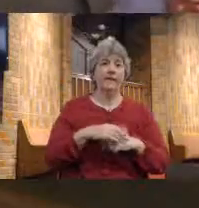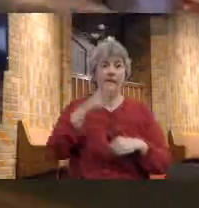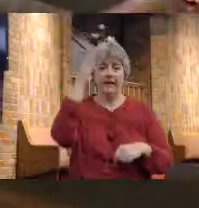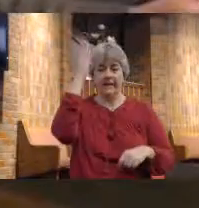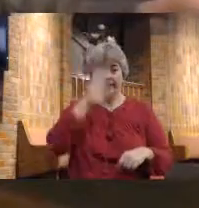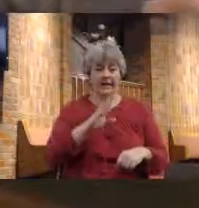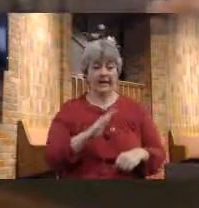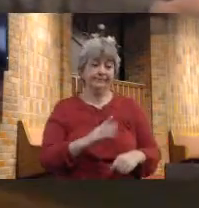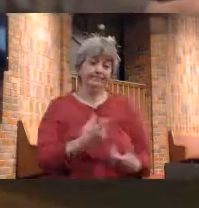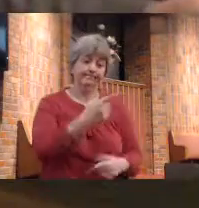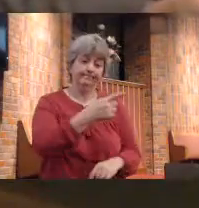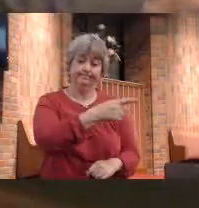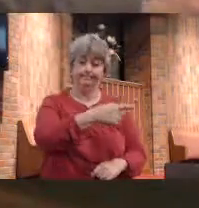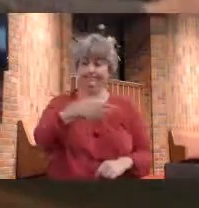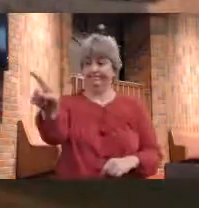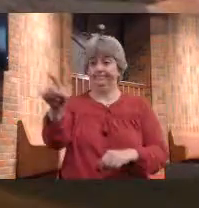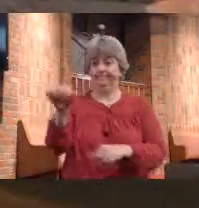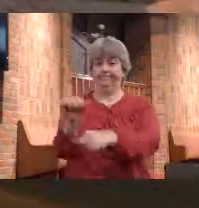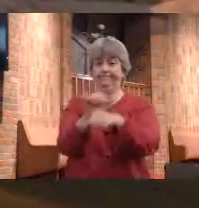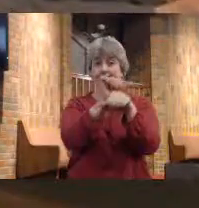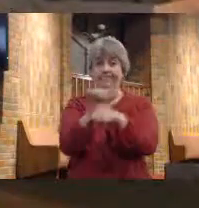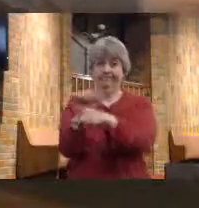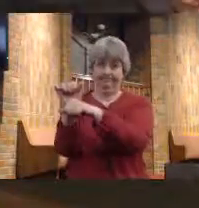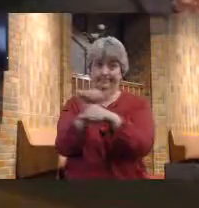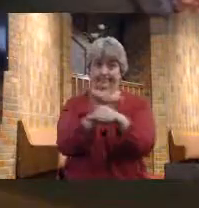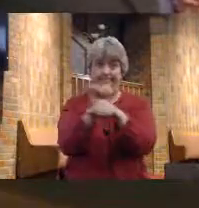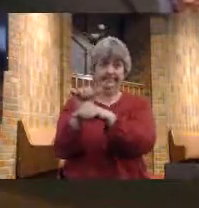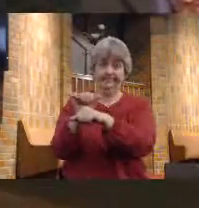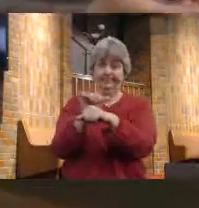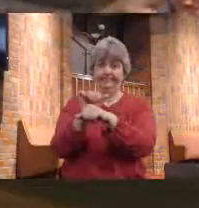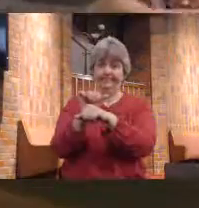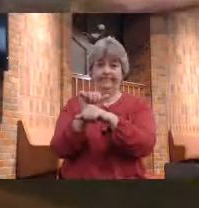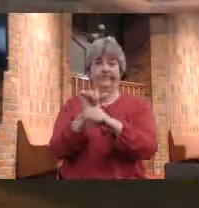into captivity. But before he does it, in explaining